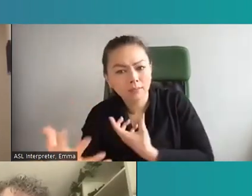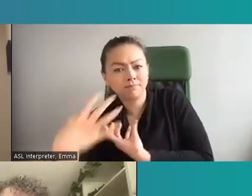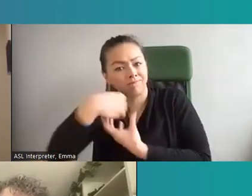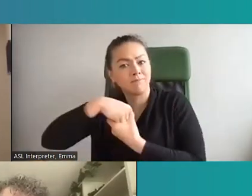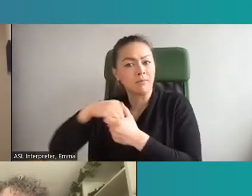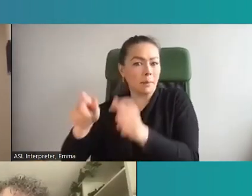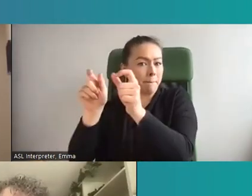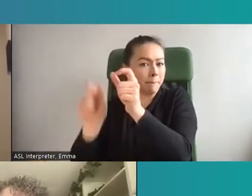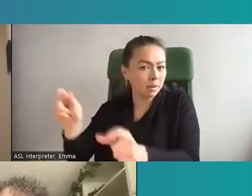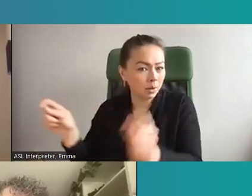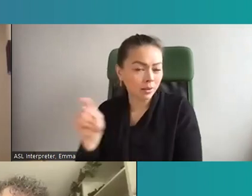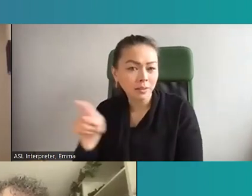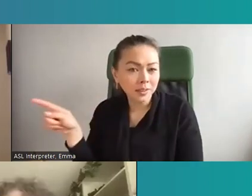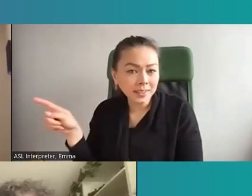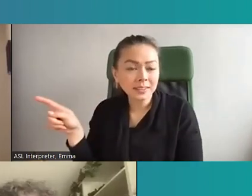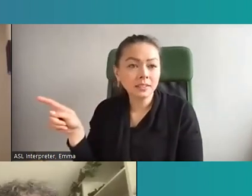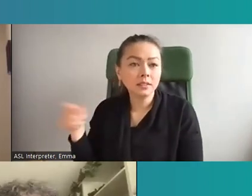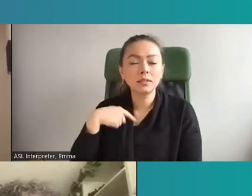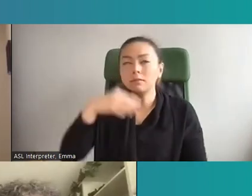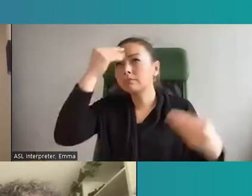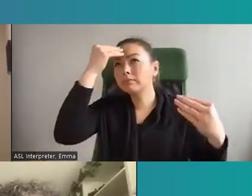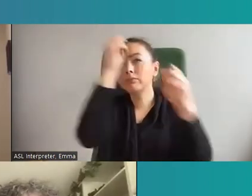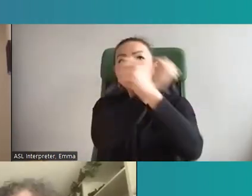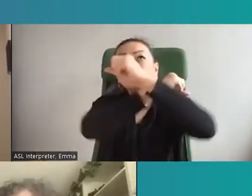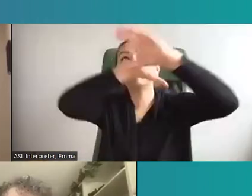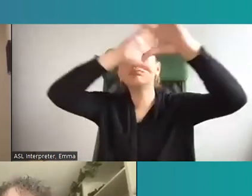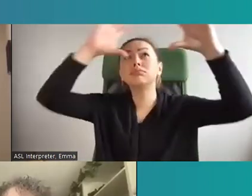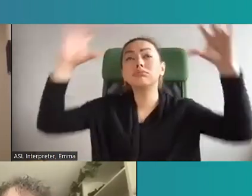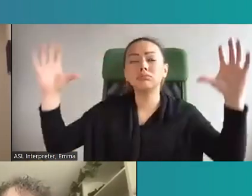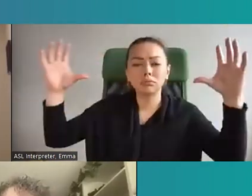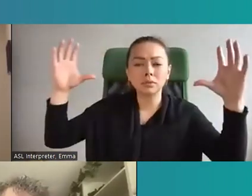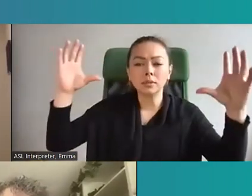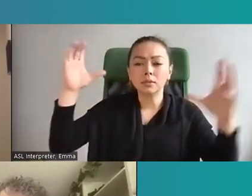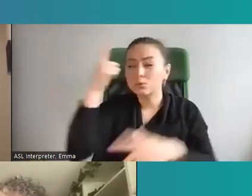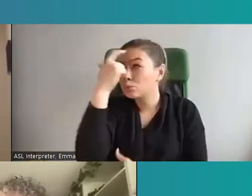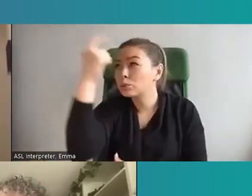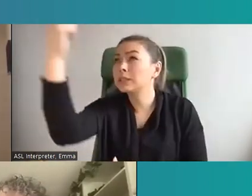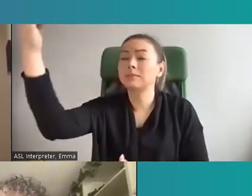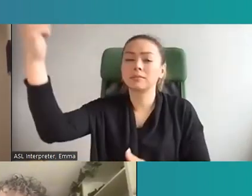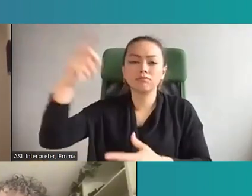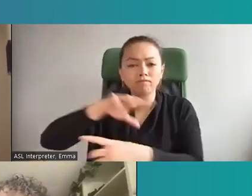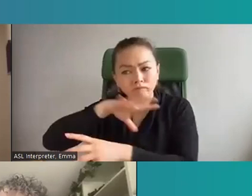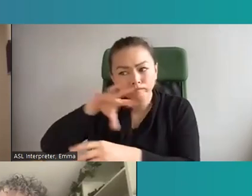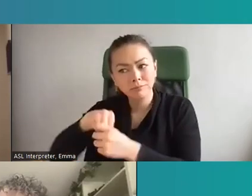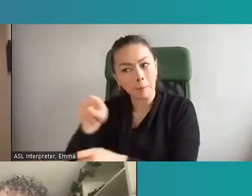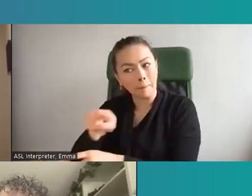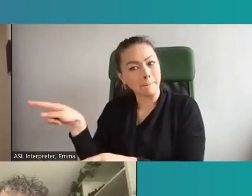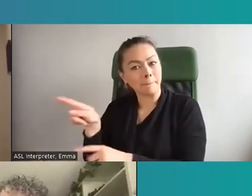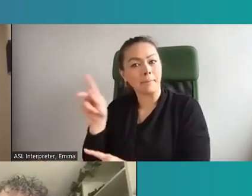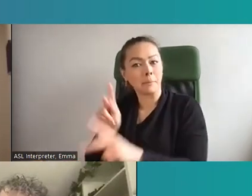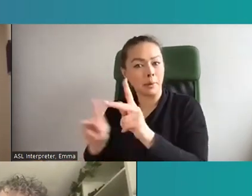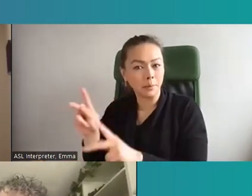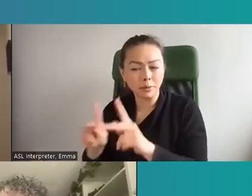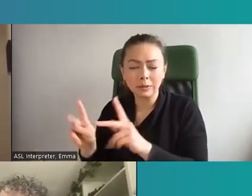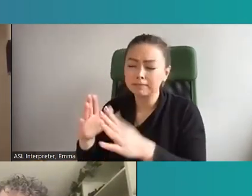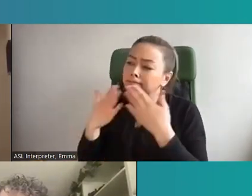thinking and to share our dreams with. And so we give thanks to the people.